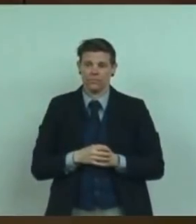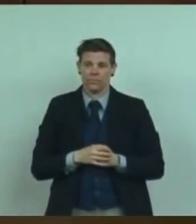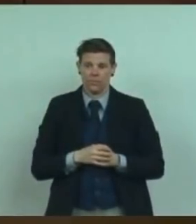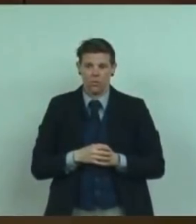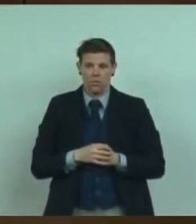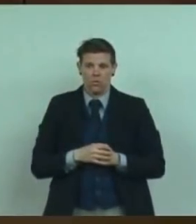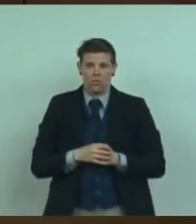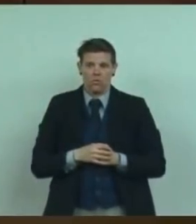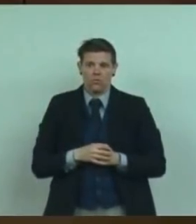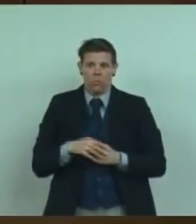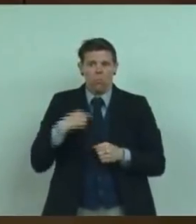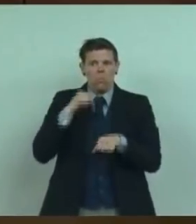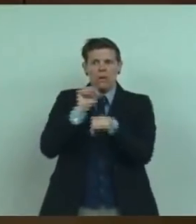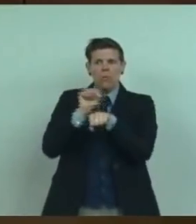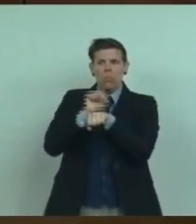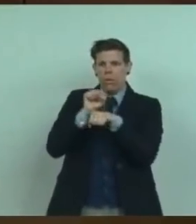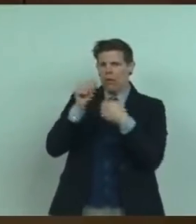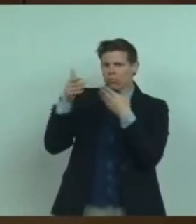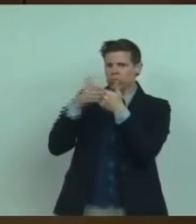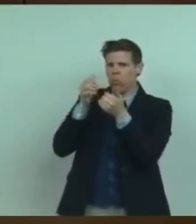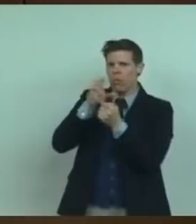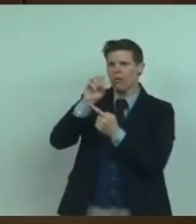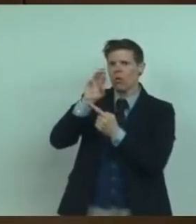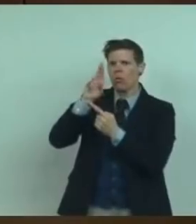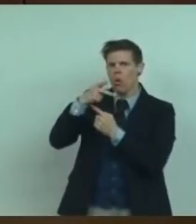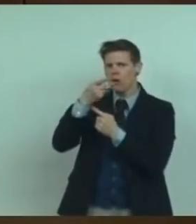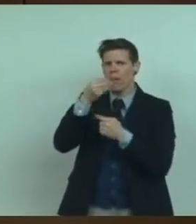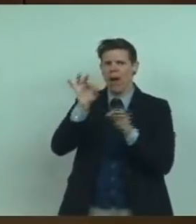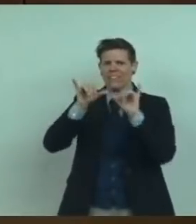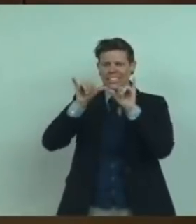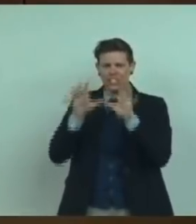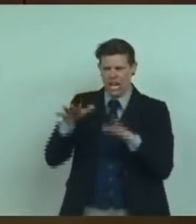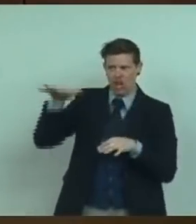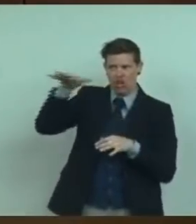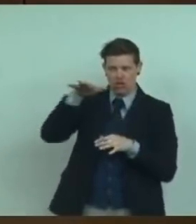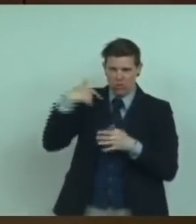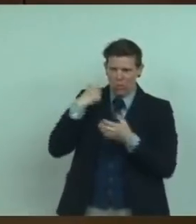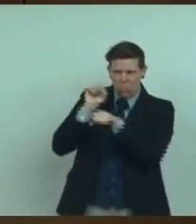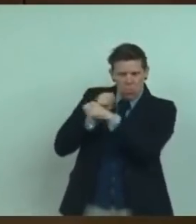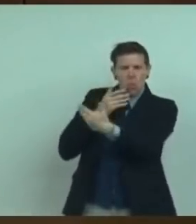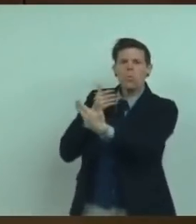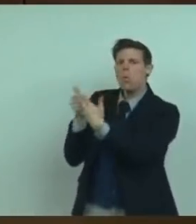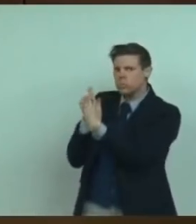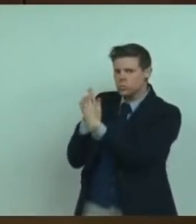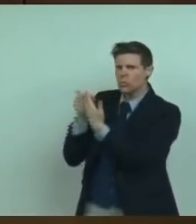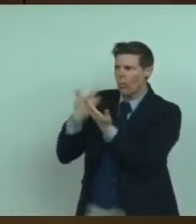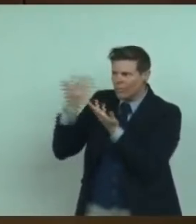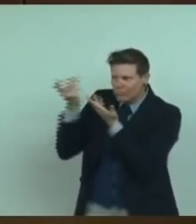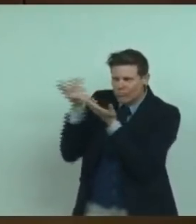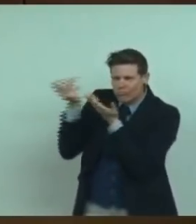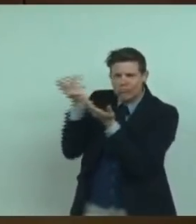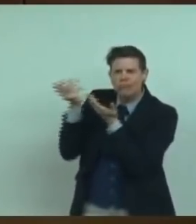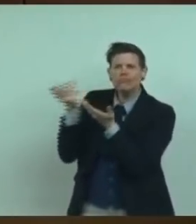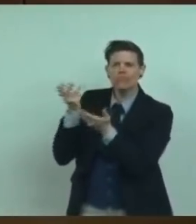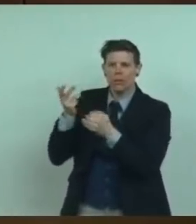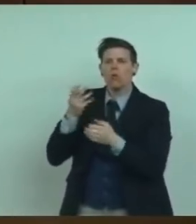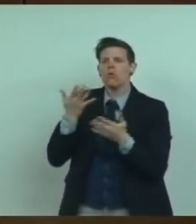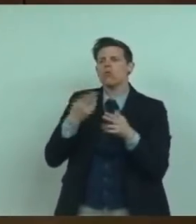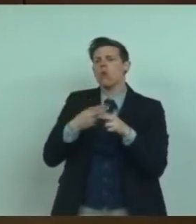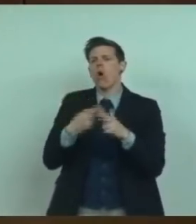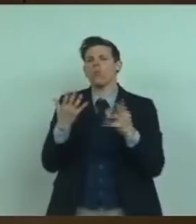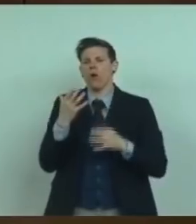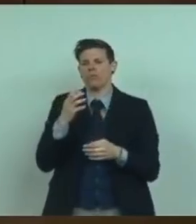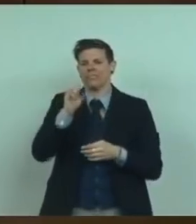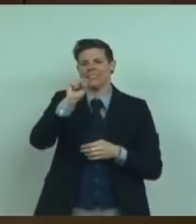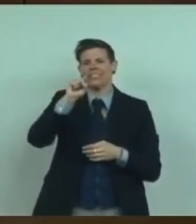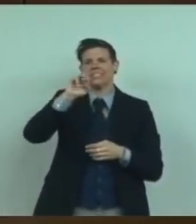is to look for locations where we can have what we're calling step-down hospital services. And when you see the modeling, you're going to see that we're going to